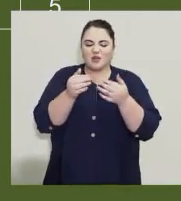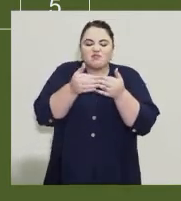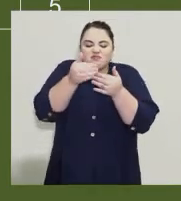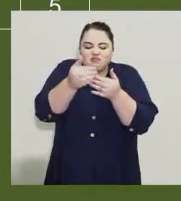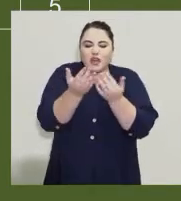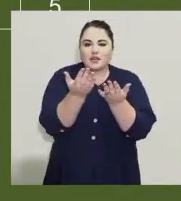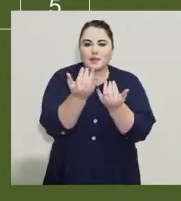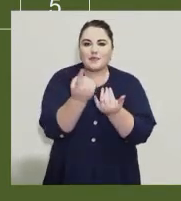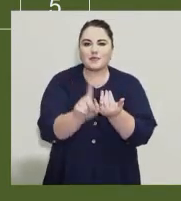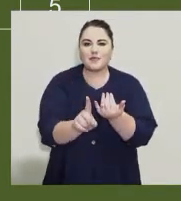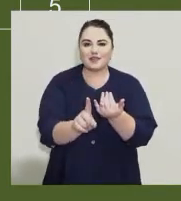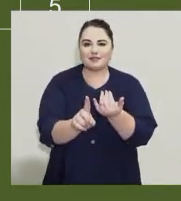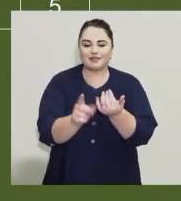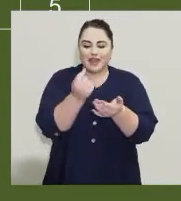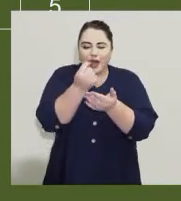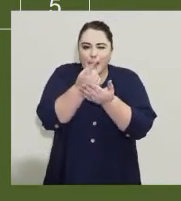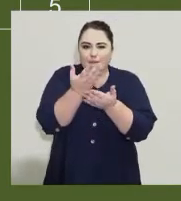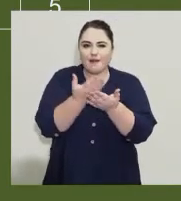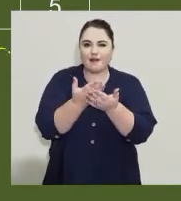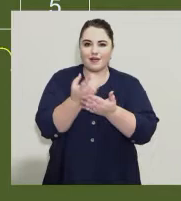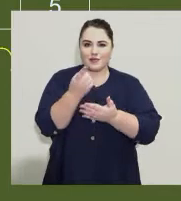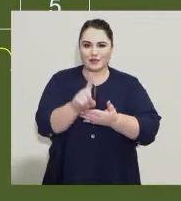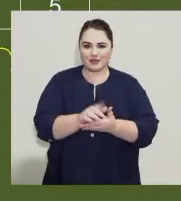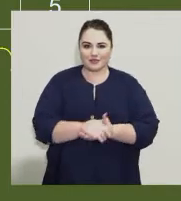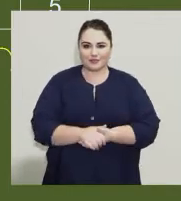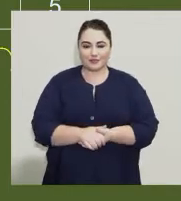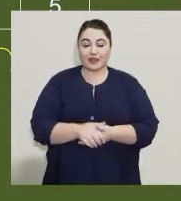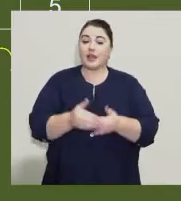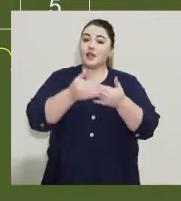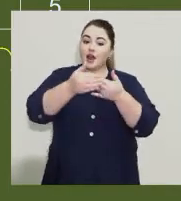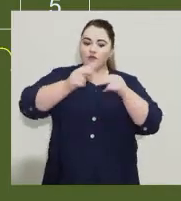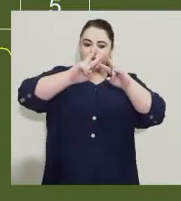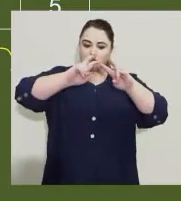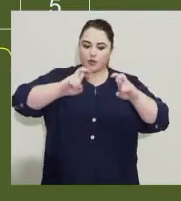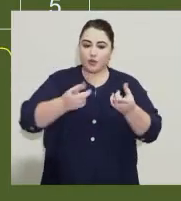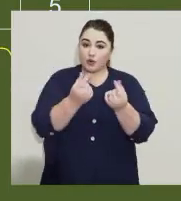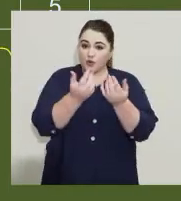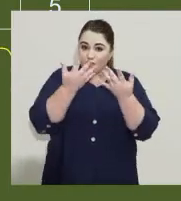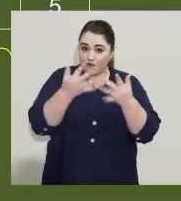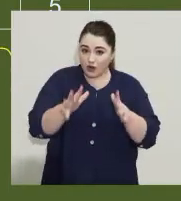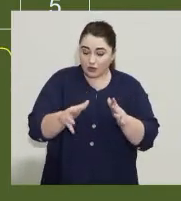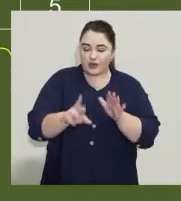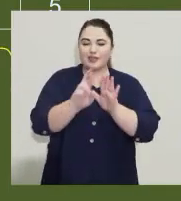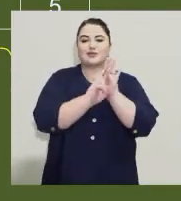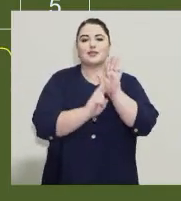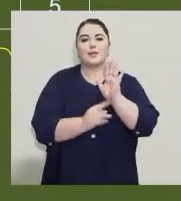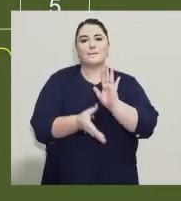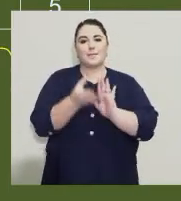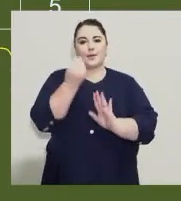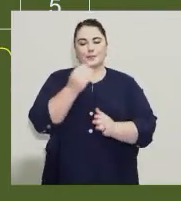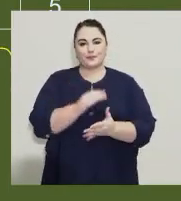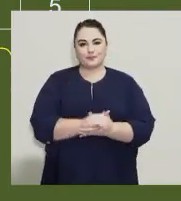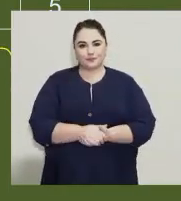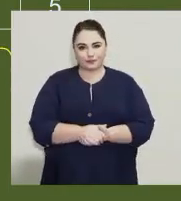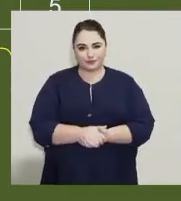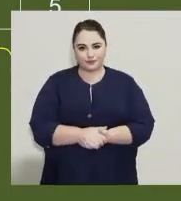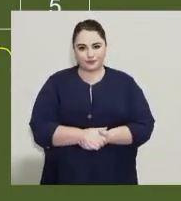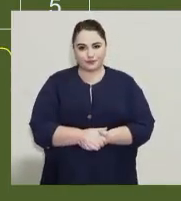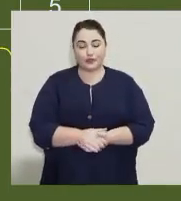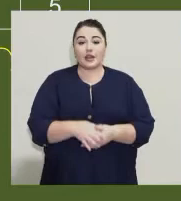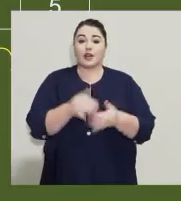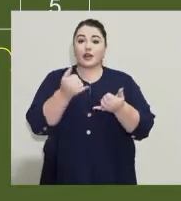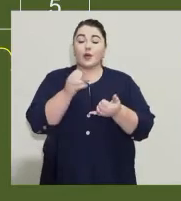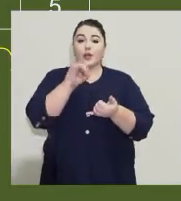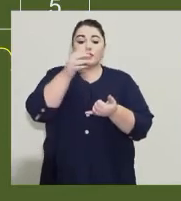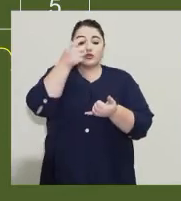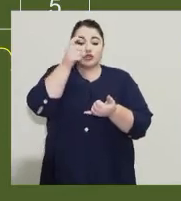short statement of what is to come. What are you expecting? Then you do the experiment and you get